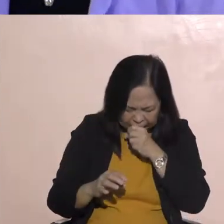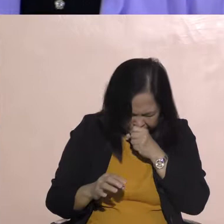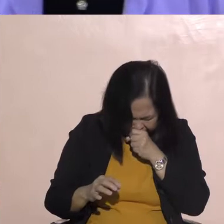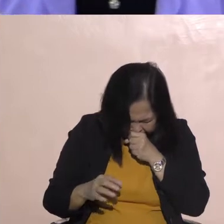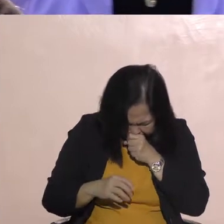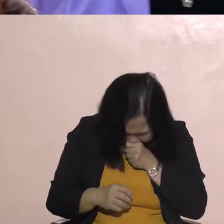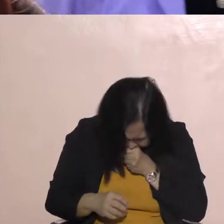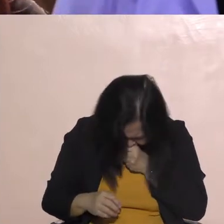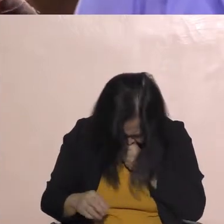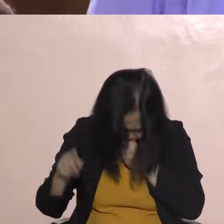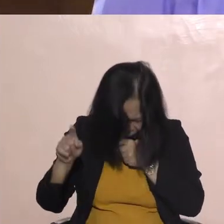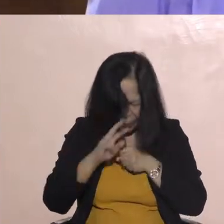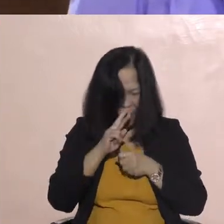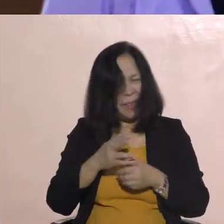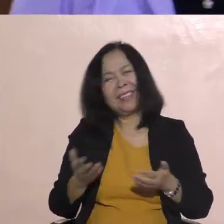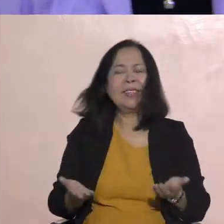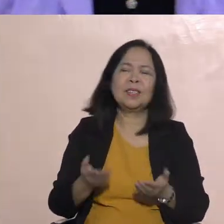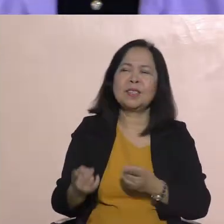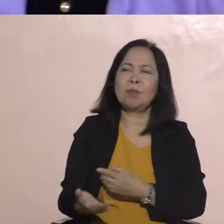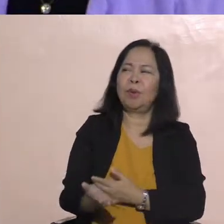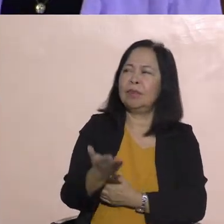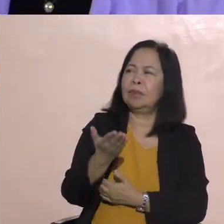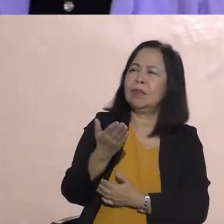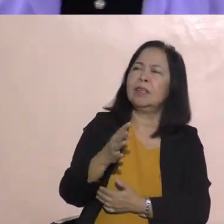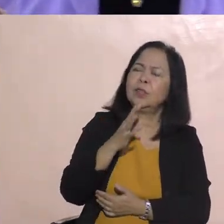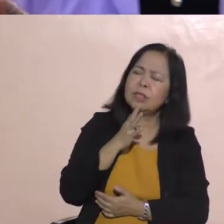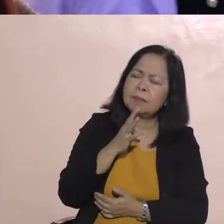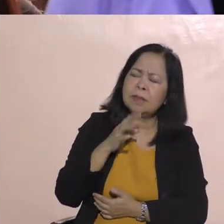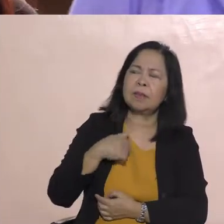And you are here in this place today.